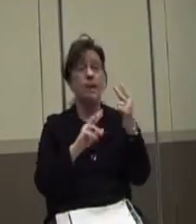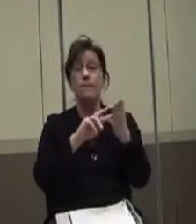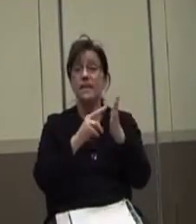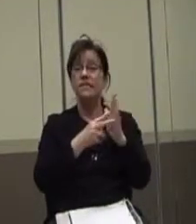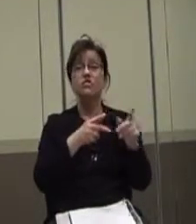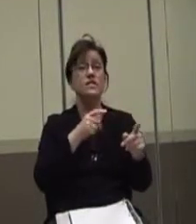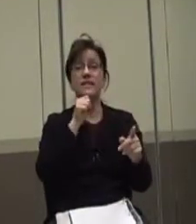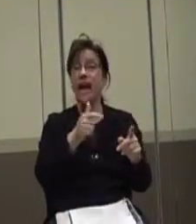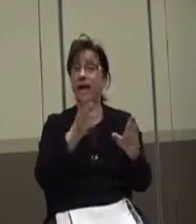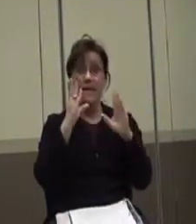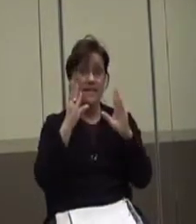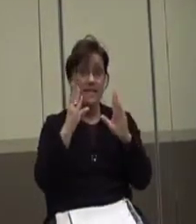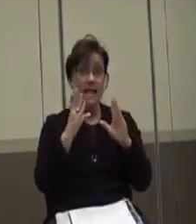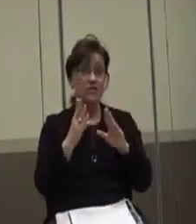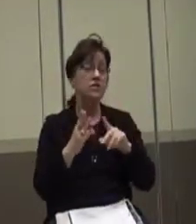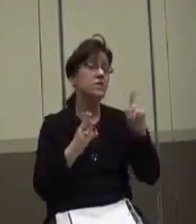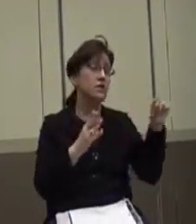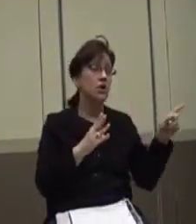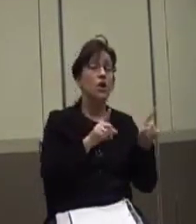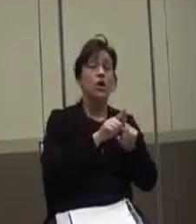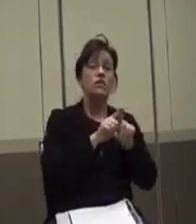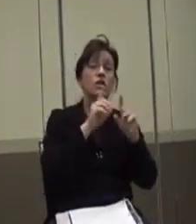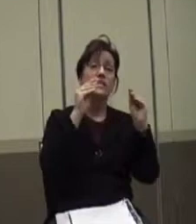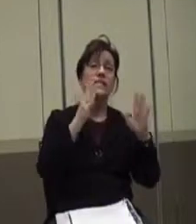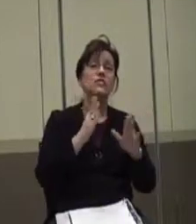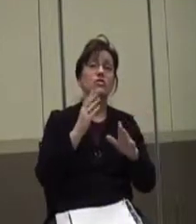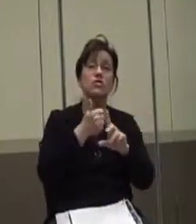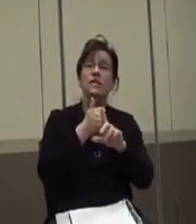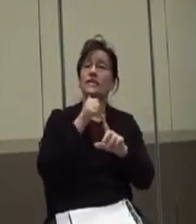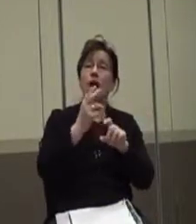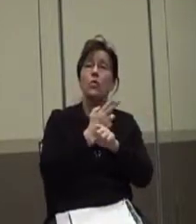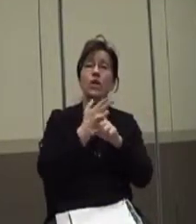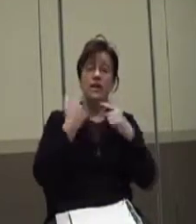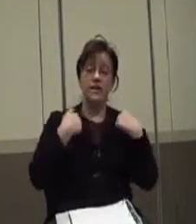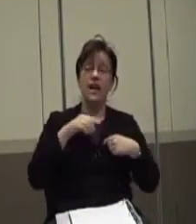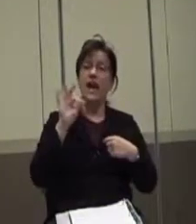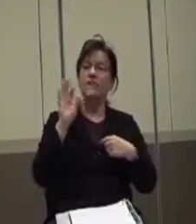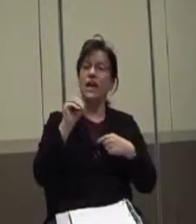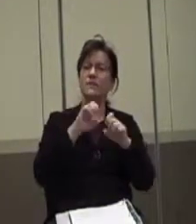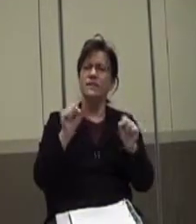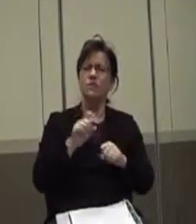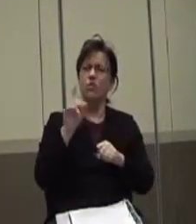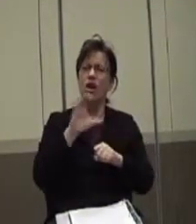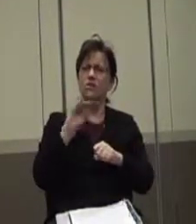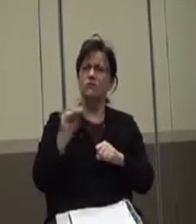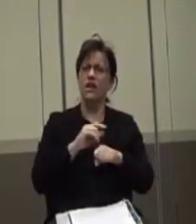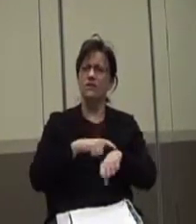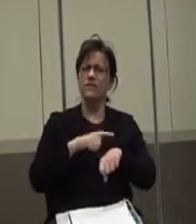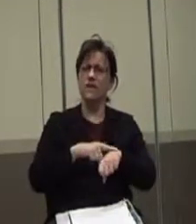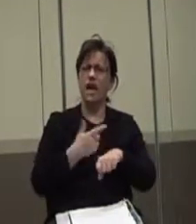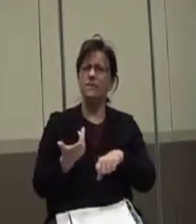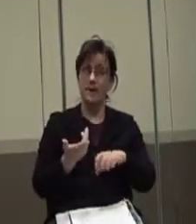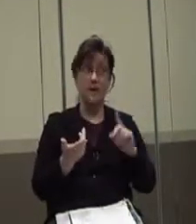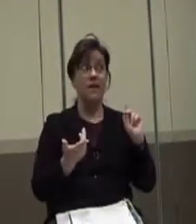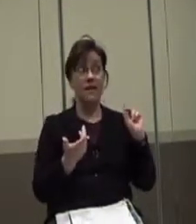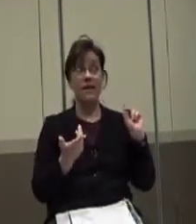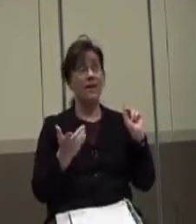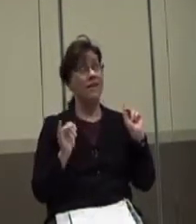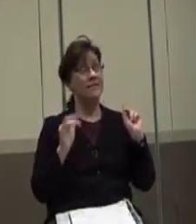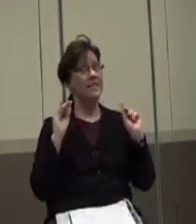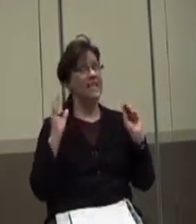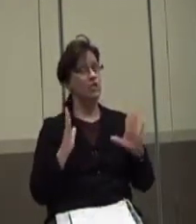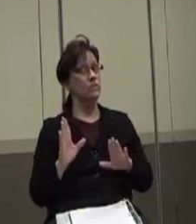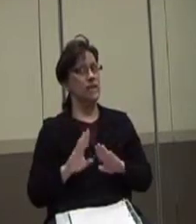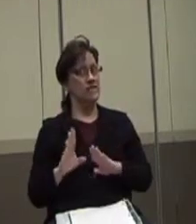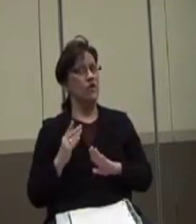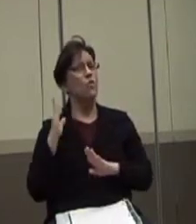not really wearing the FM system 100% of the time. Right. So there's a teacher behavior. We're going to get to that.